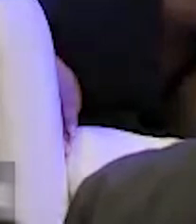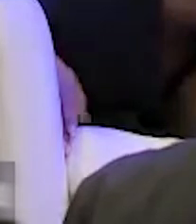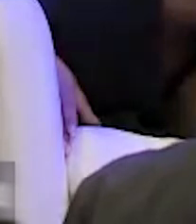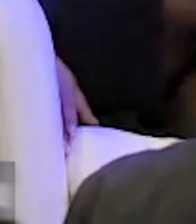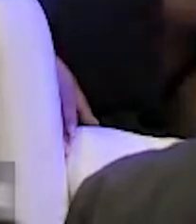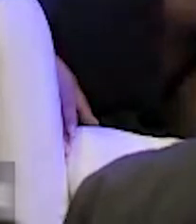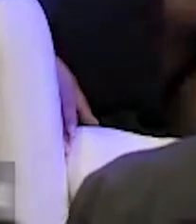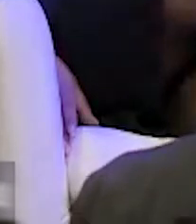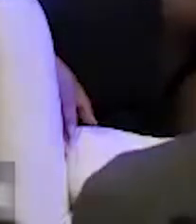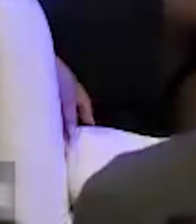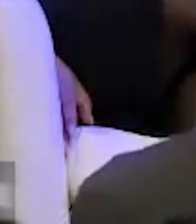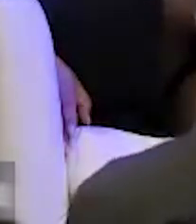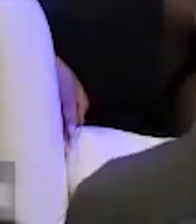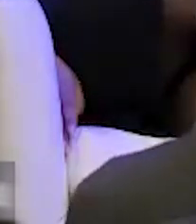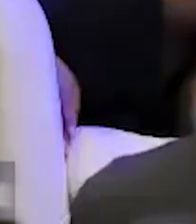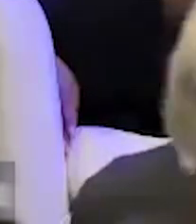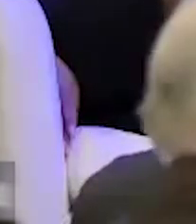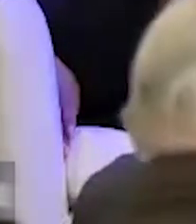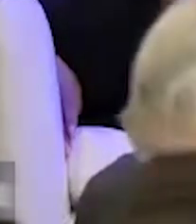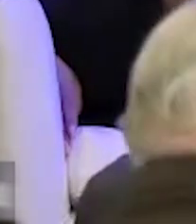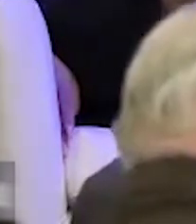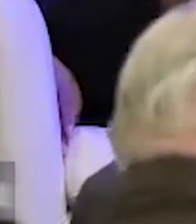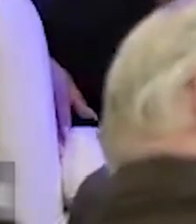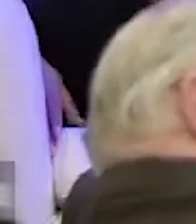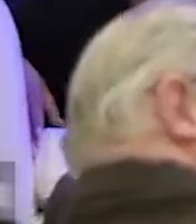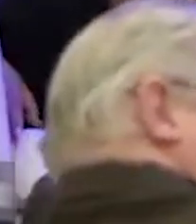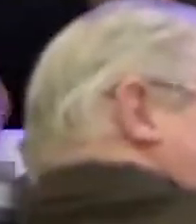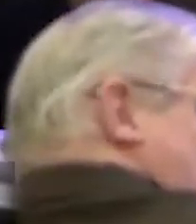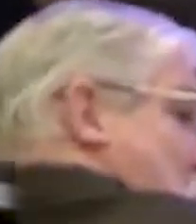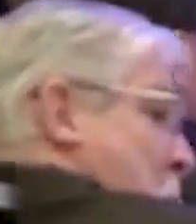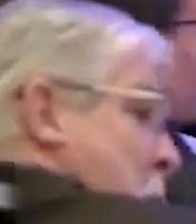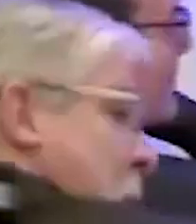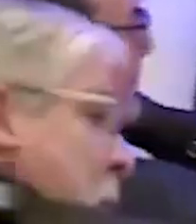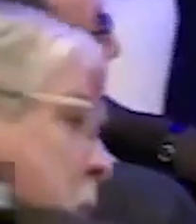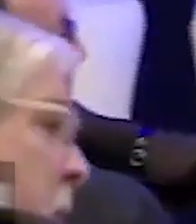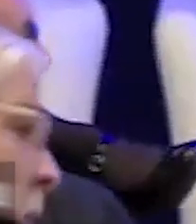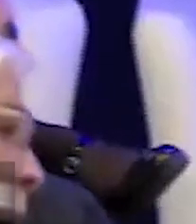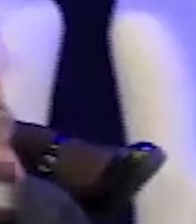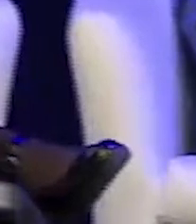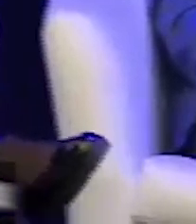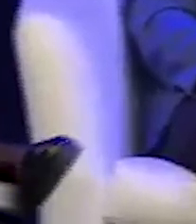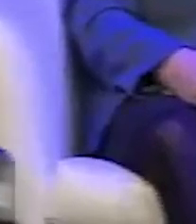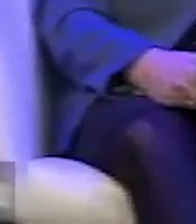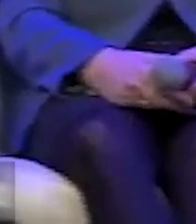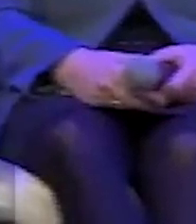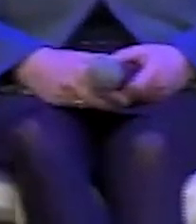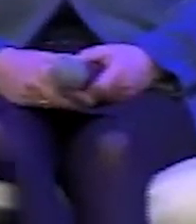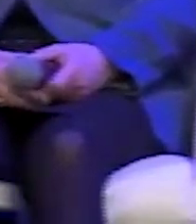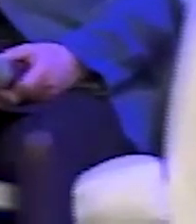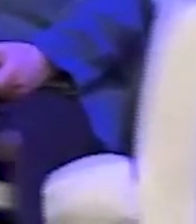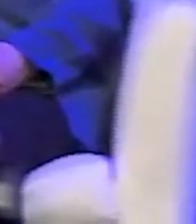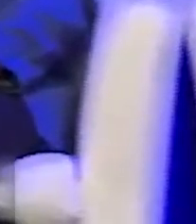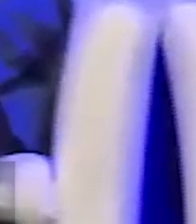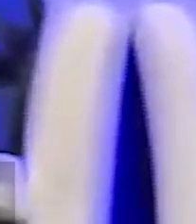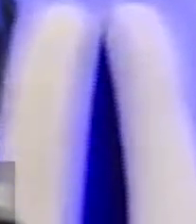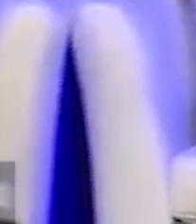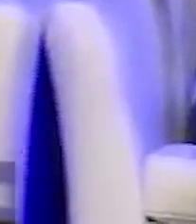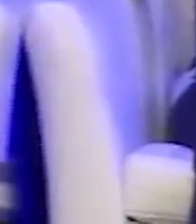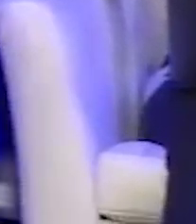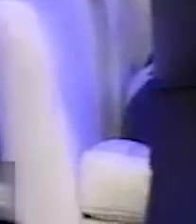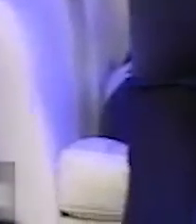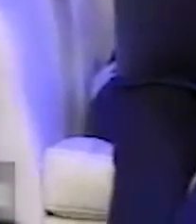That's great. A question in the back there. Hi, my name is John Waters. I'm